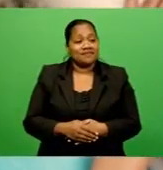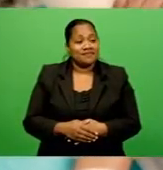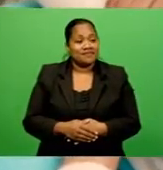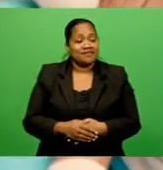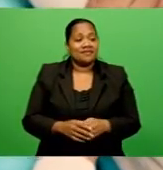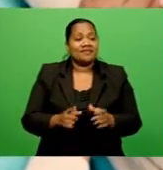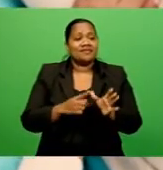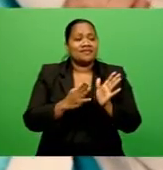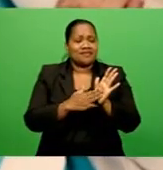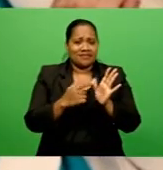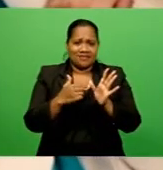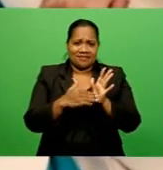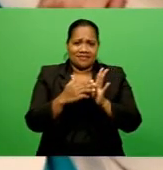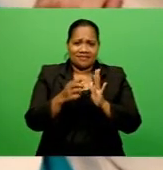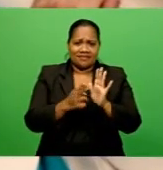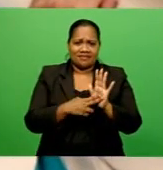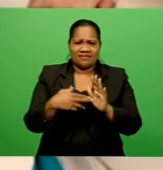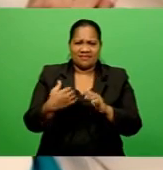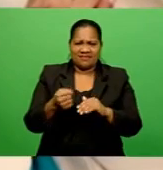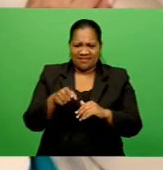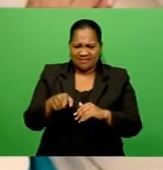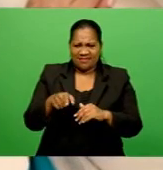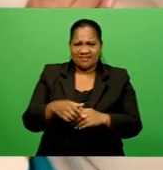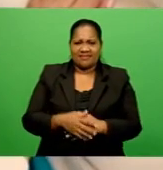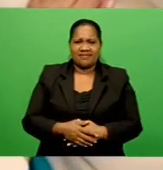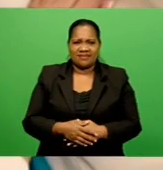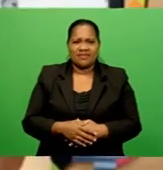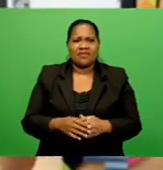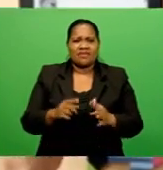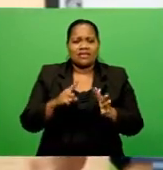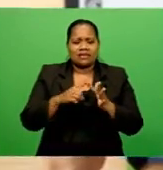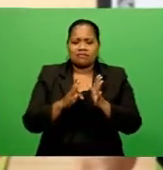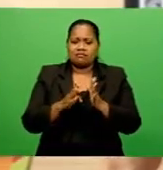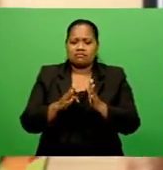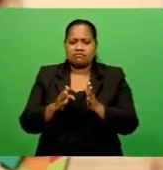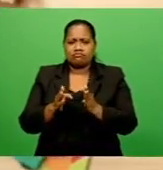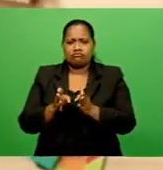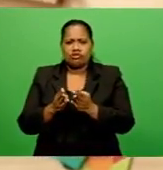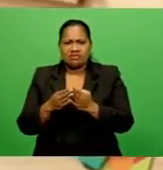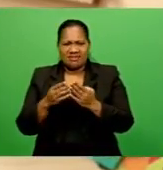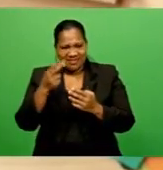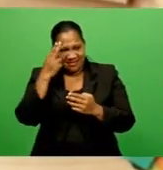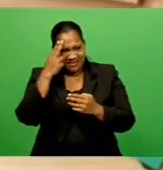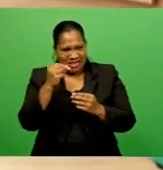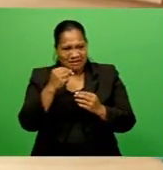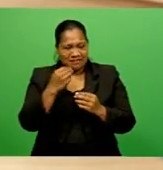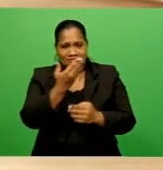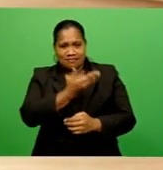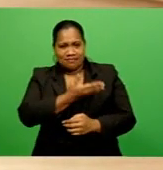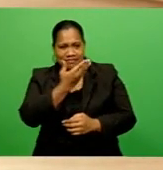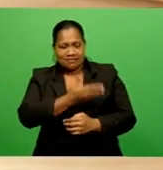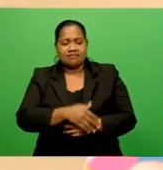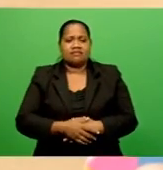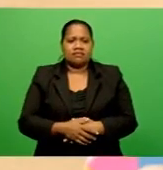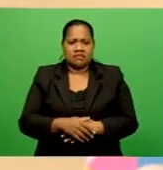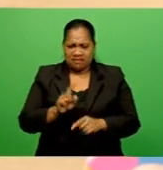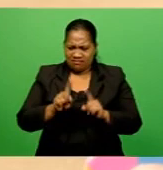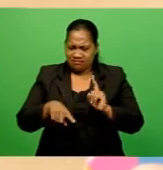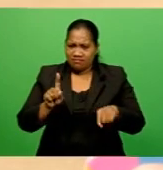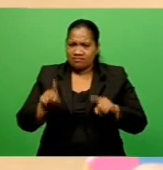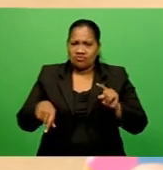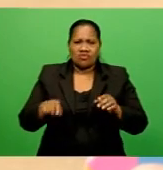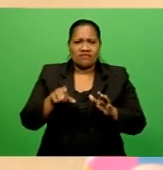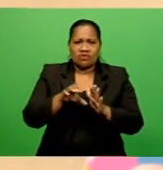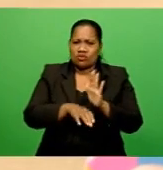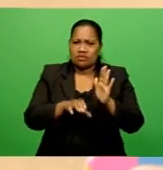Amazon faces a class action suit over e-book pricing. The e-commerce giant is accused of inflating prices in collusion